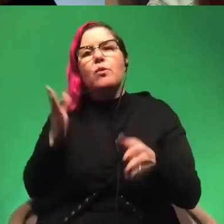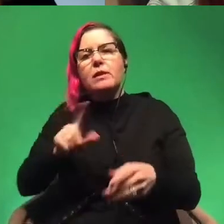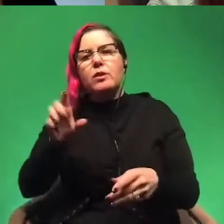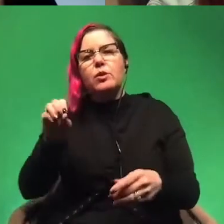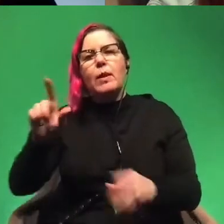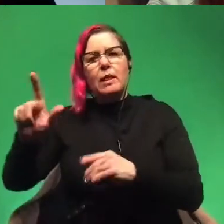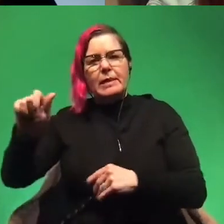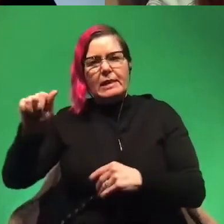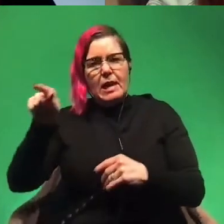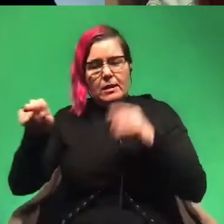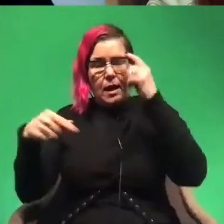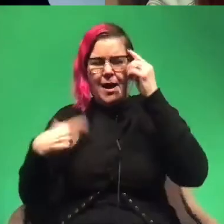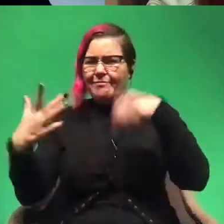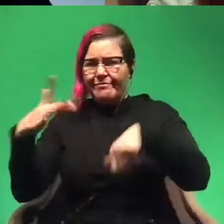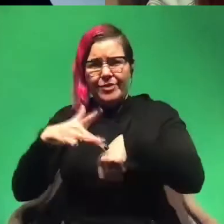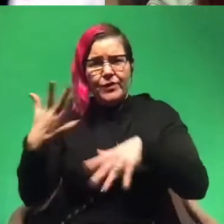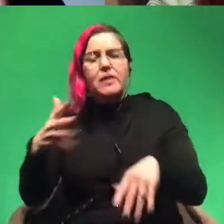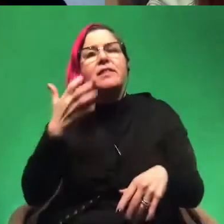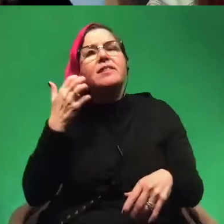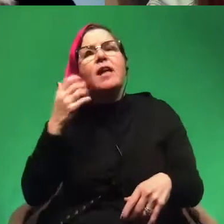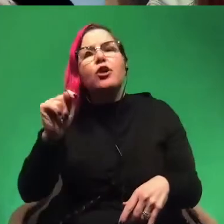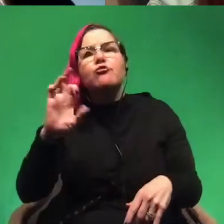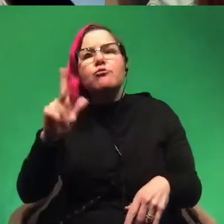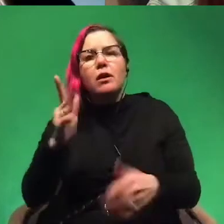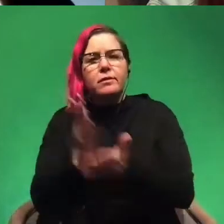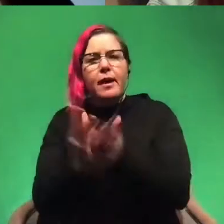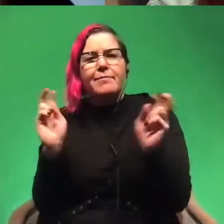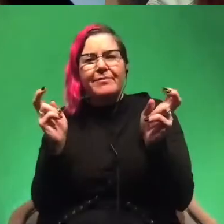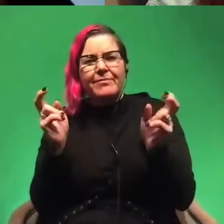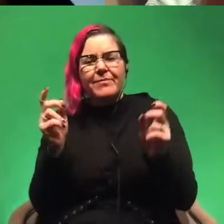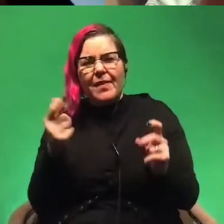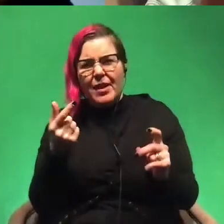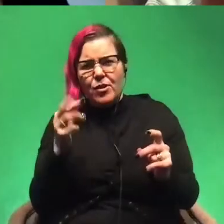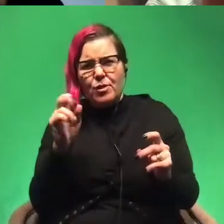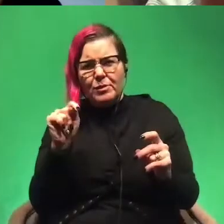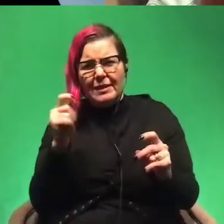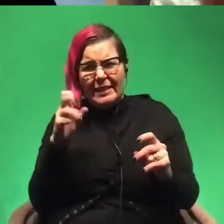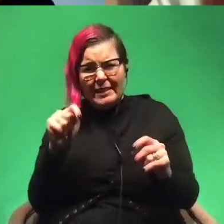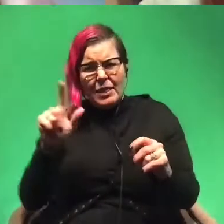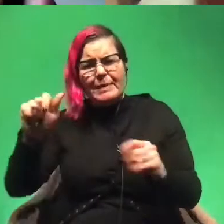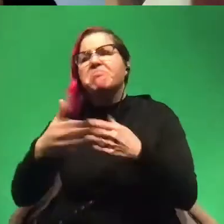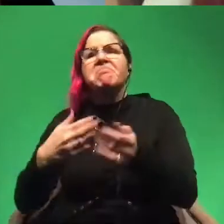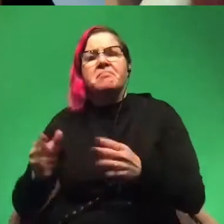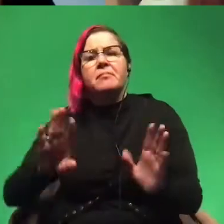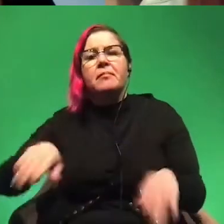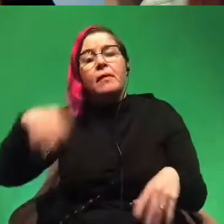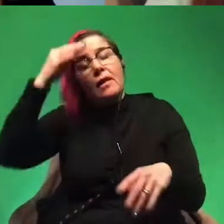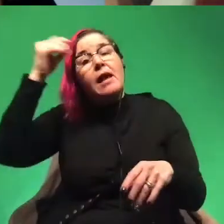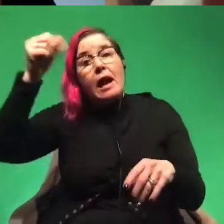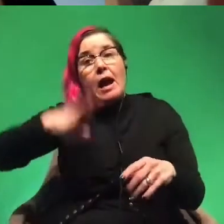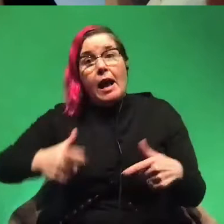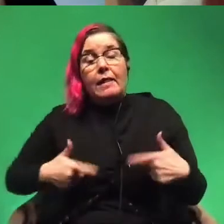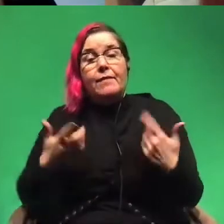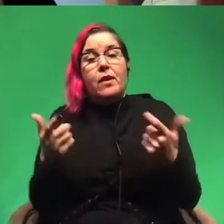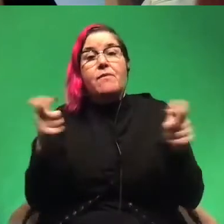Louisiana. And I've been to that zoo. It's called the Tiger Truck Stop. I think it's in Grosse Tete, Louisiana. Anyways, the guy there has had a